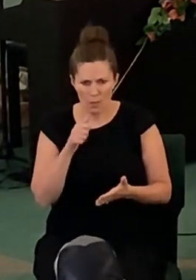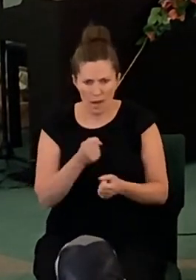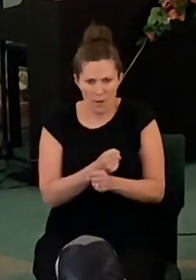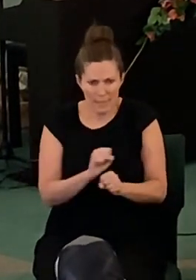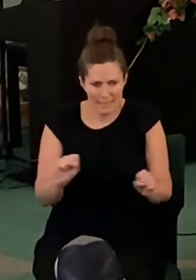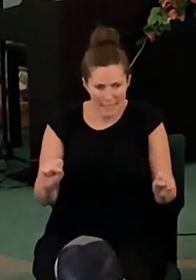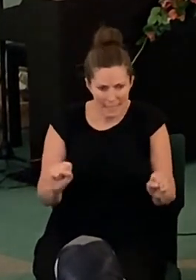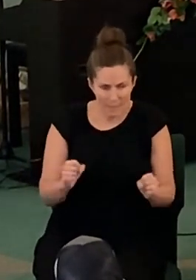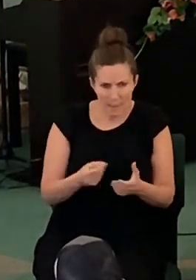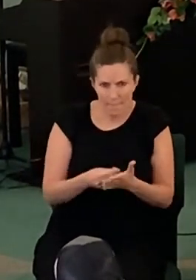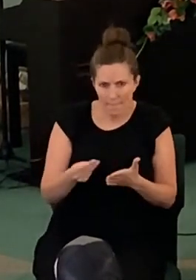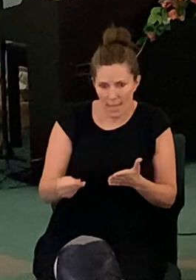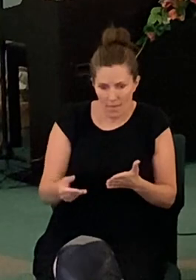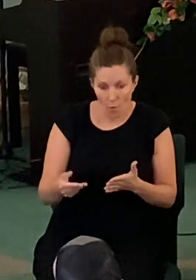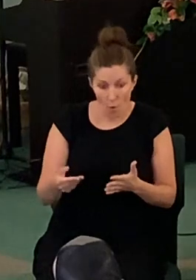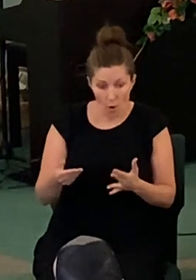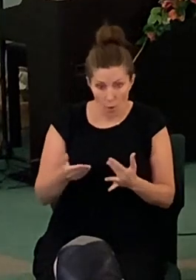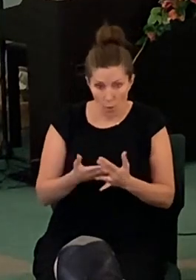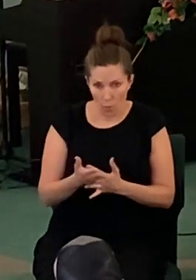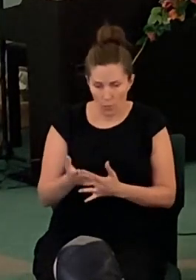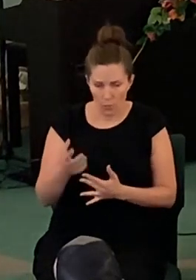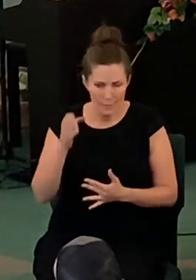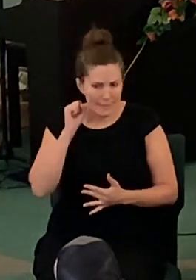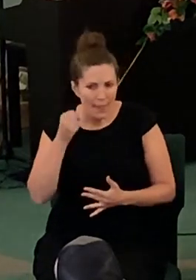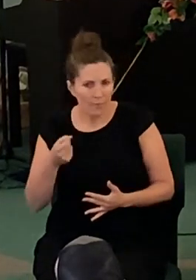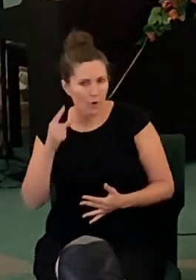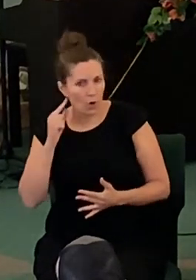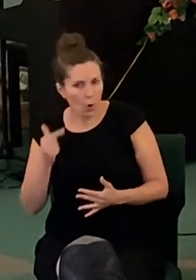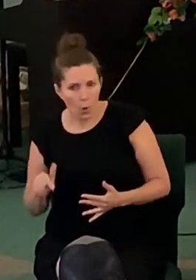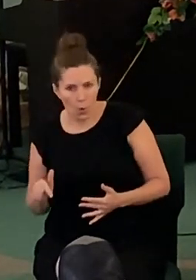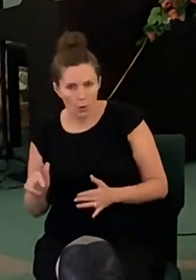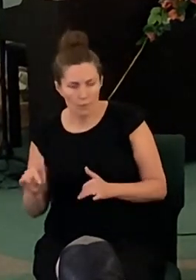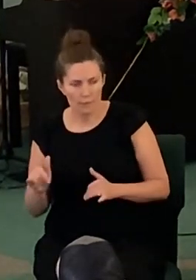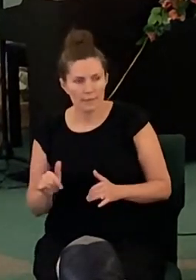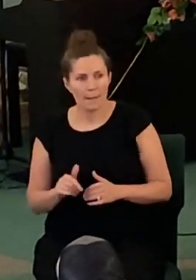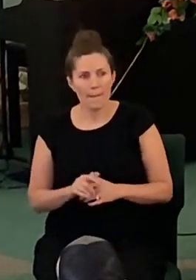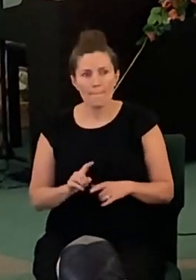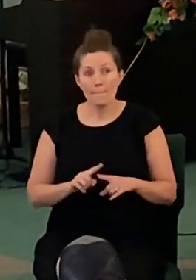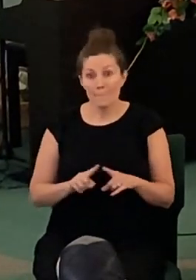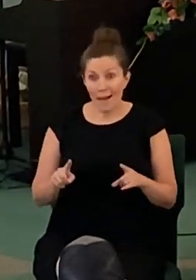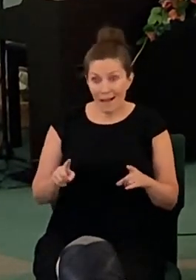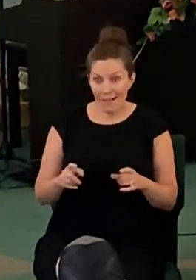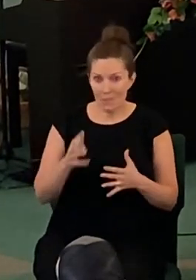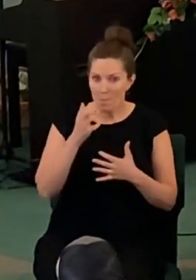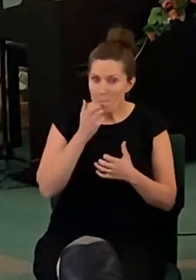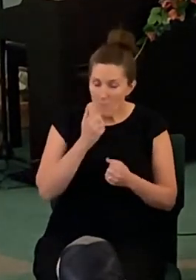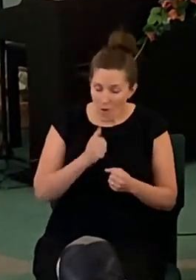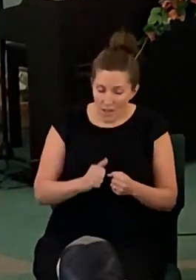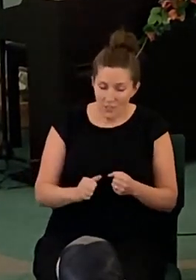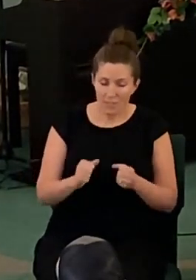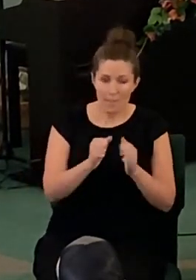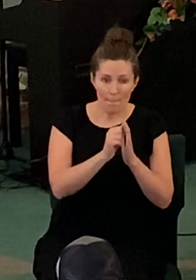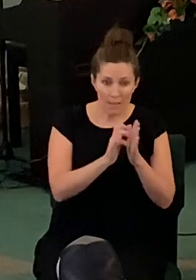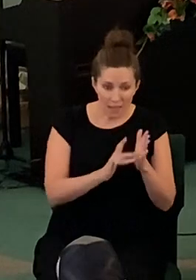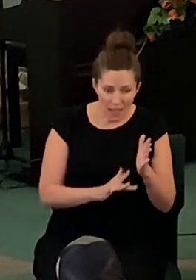gold from your futile way of life, inherited from your forefathers, but with precious blood as of a lamb,